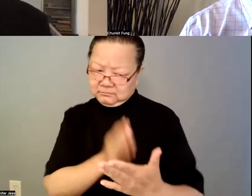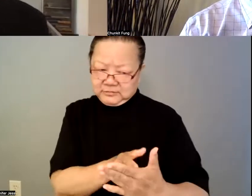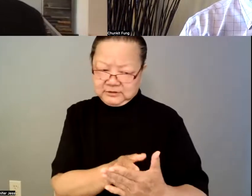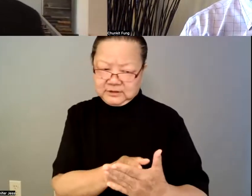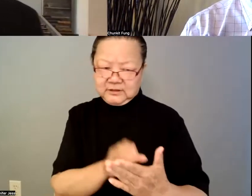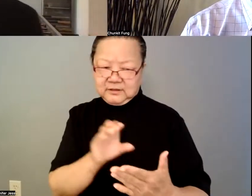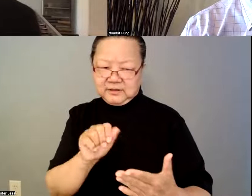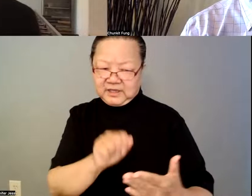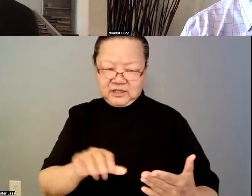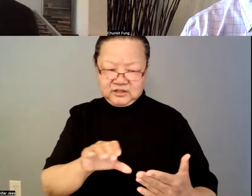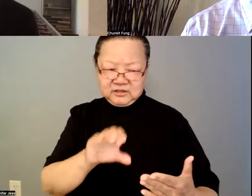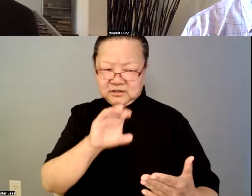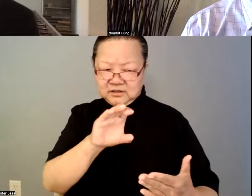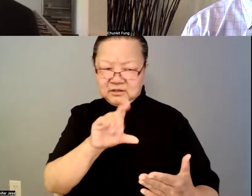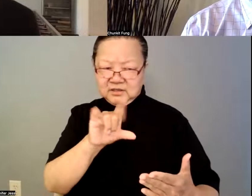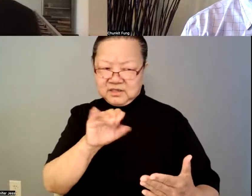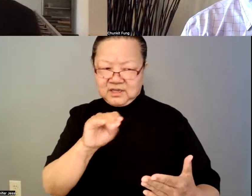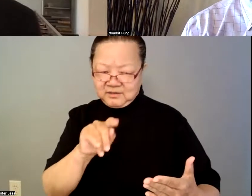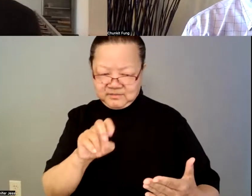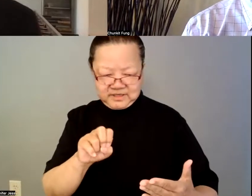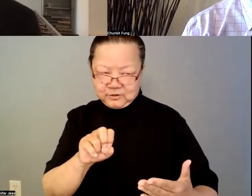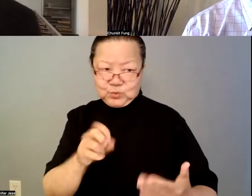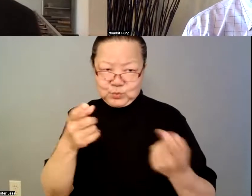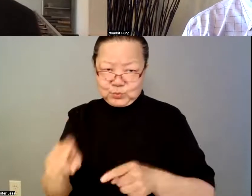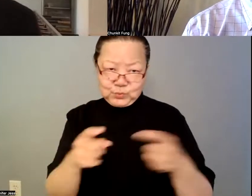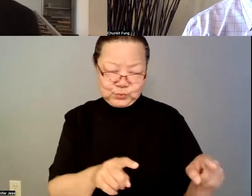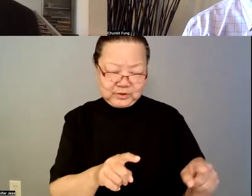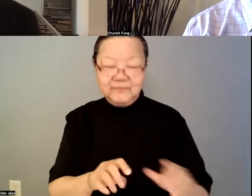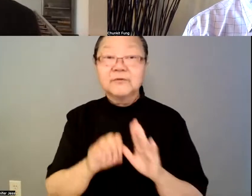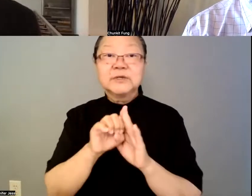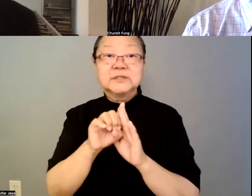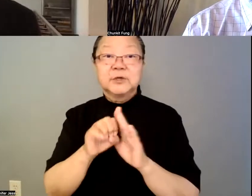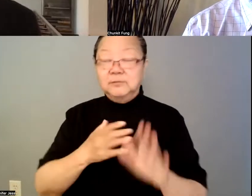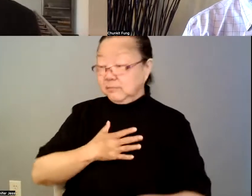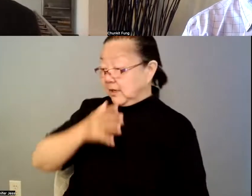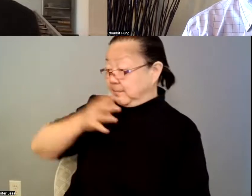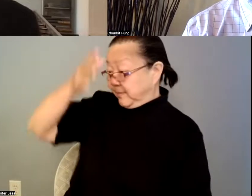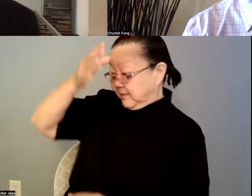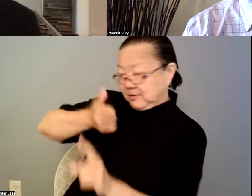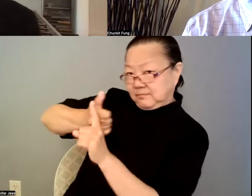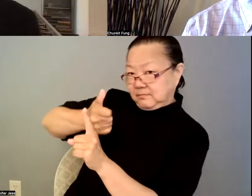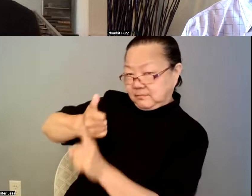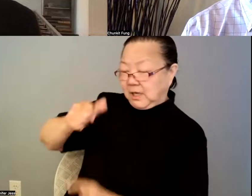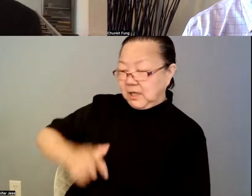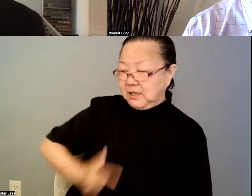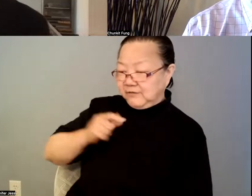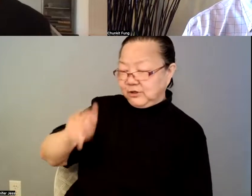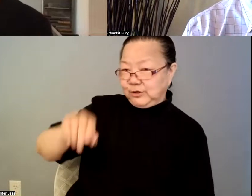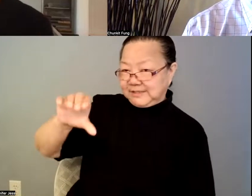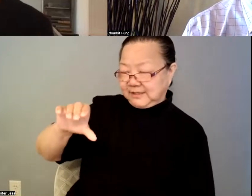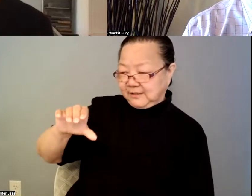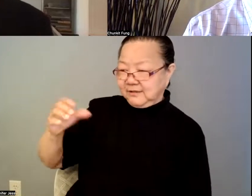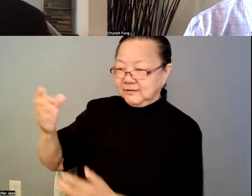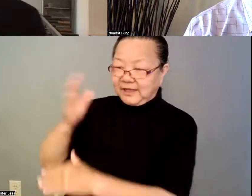been highlighted in the news more recently. For example, my parents who live in New York City, they're both immigrants. I came here, I'm